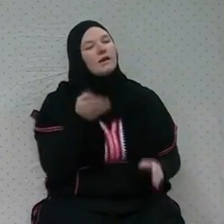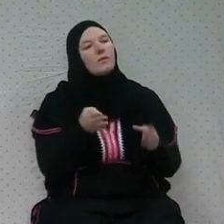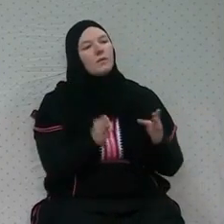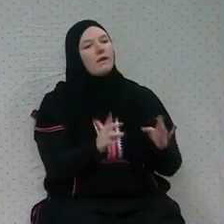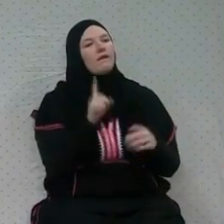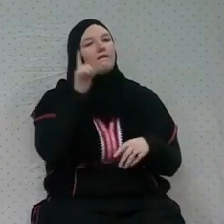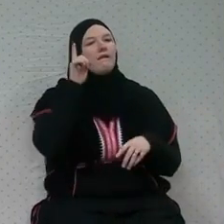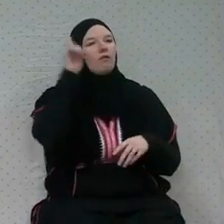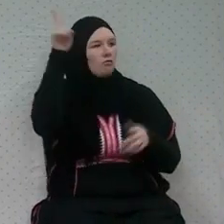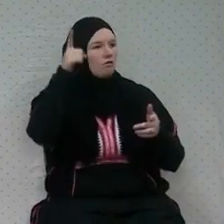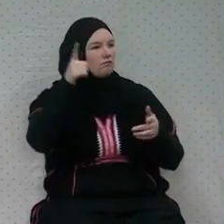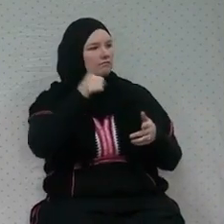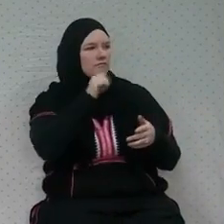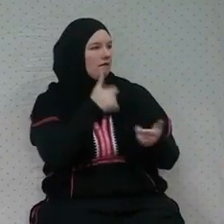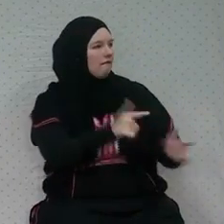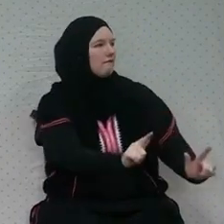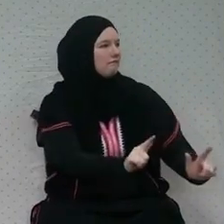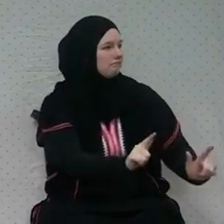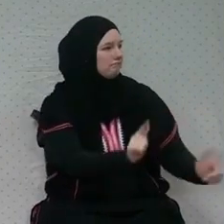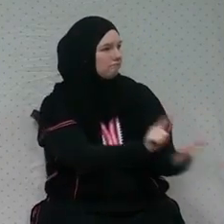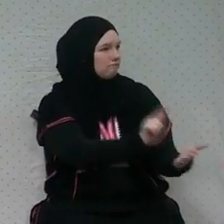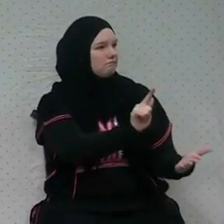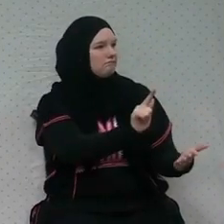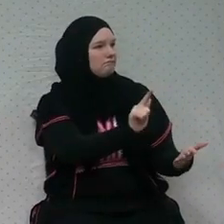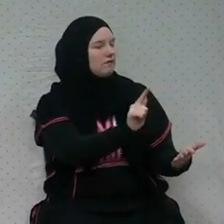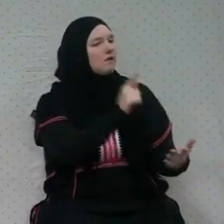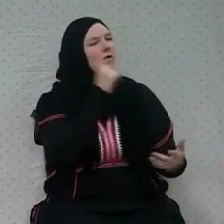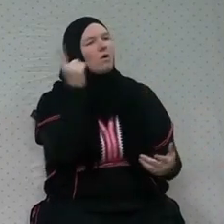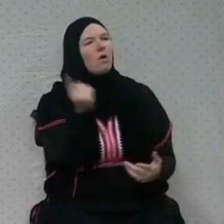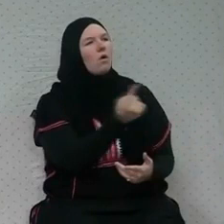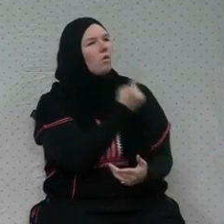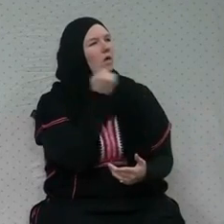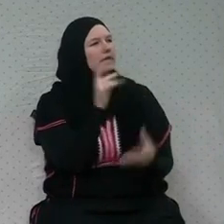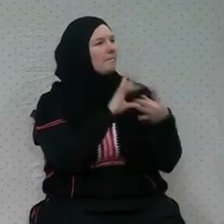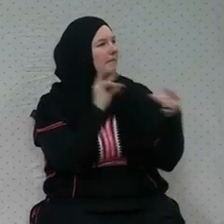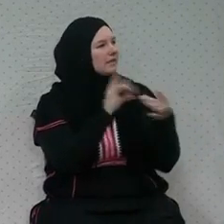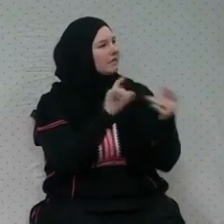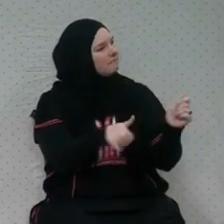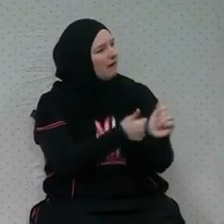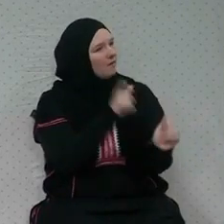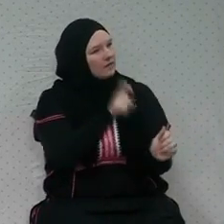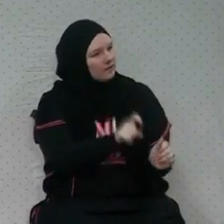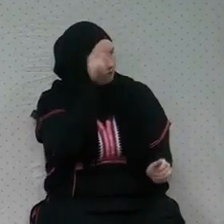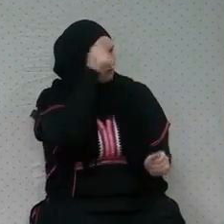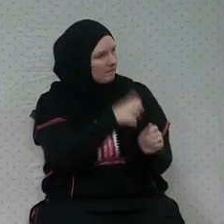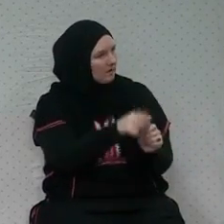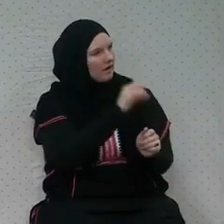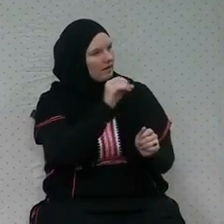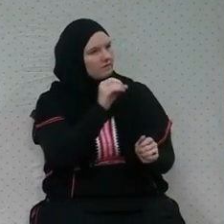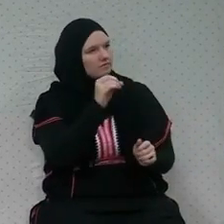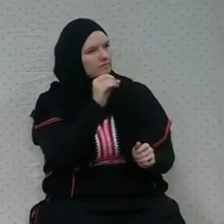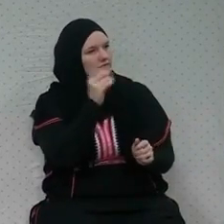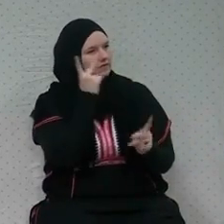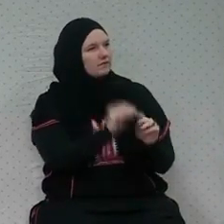Allah prohibits things, there is always a message that we need to pay attention to. And